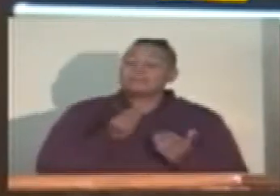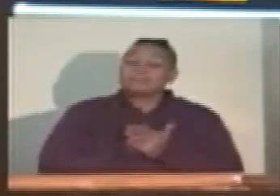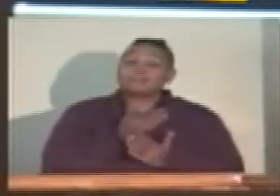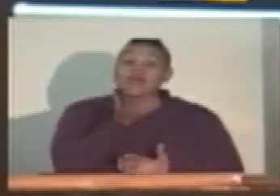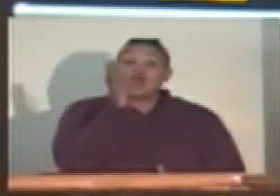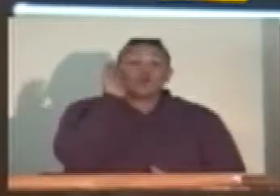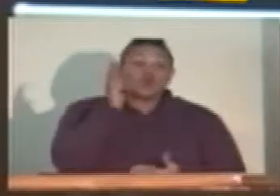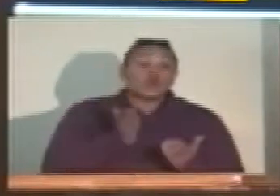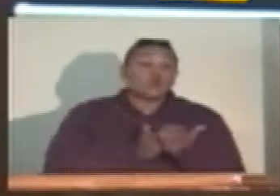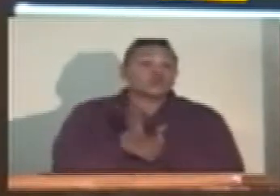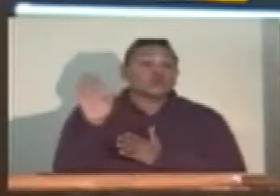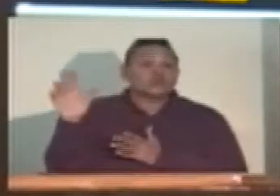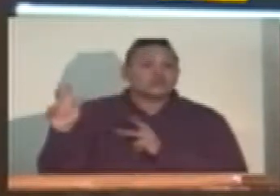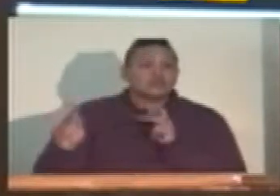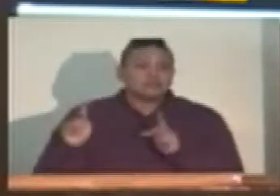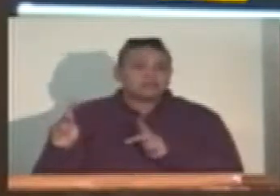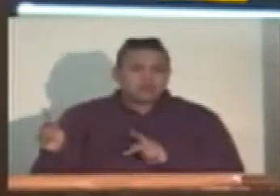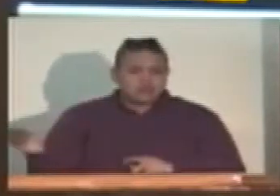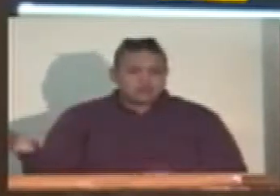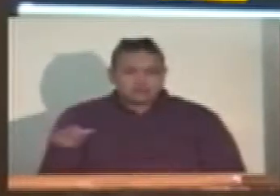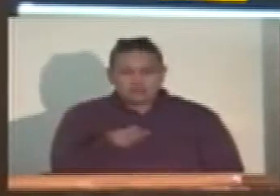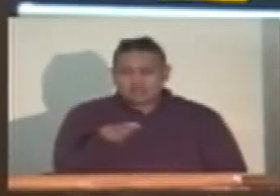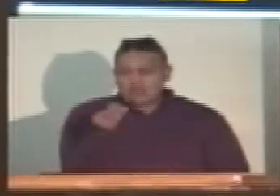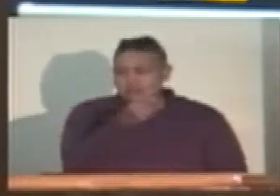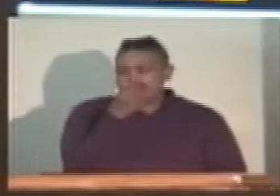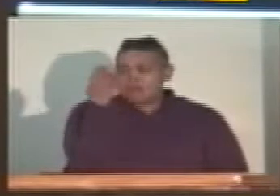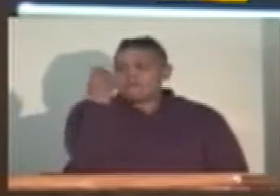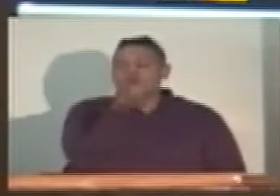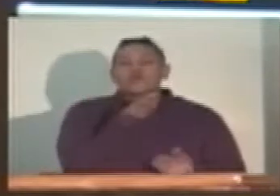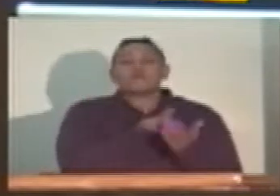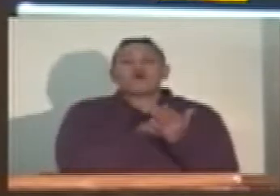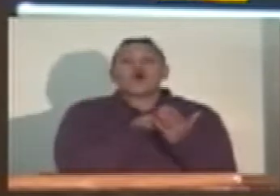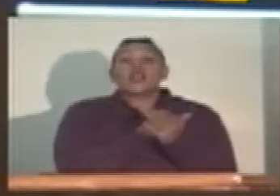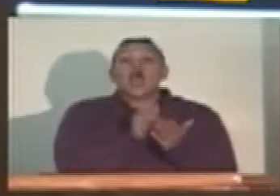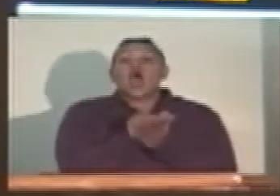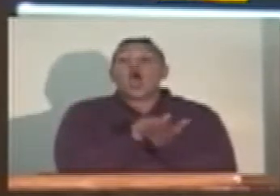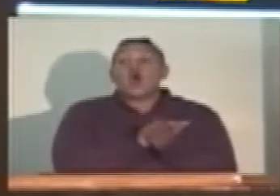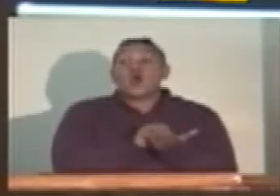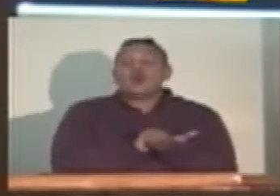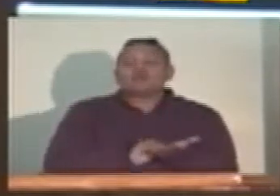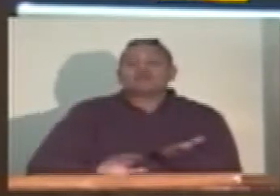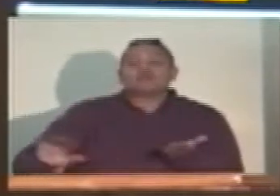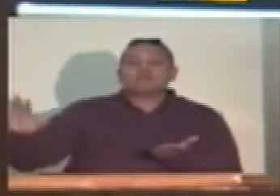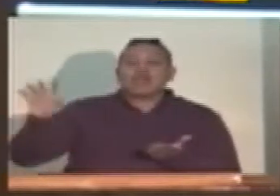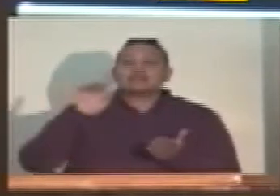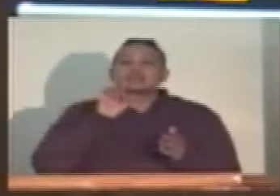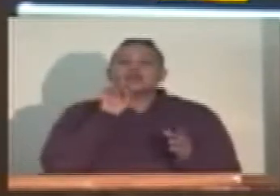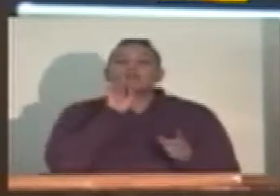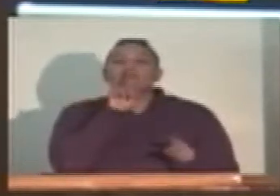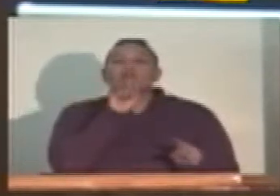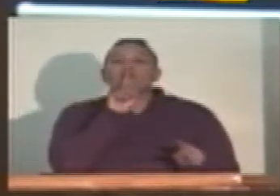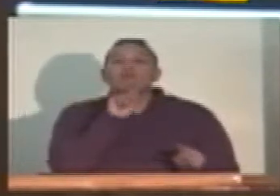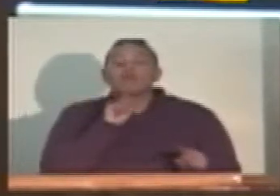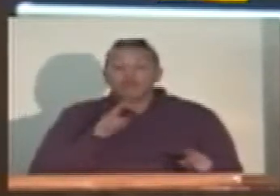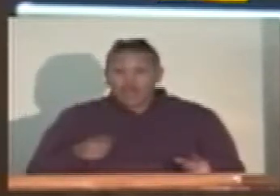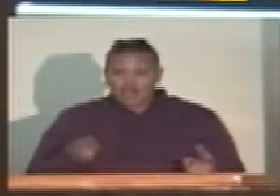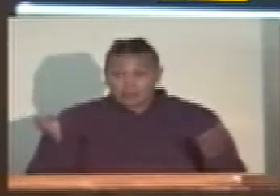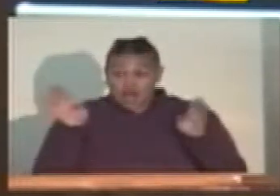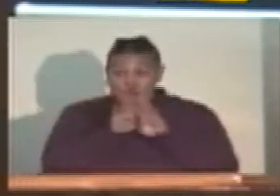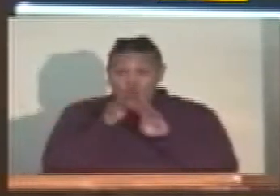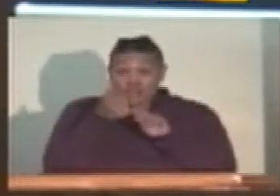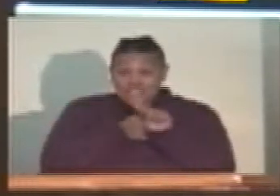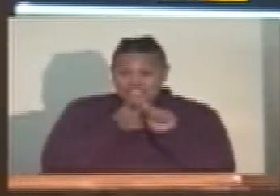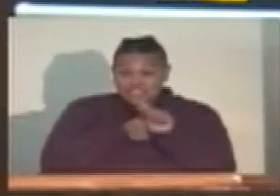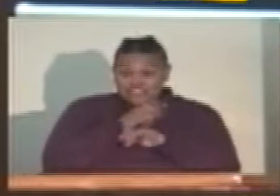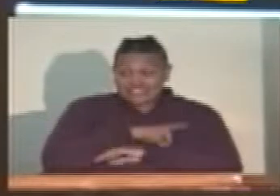turn, through their brokers, place funds on account as they enter orders. At the close of each